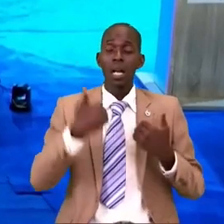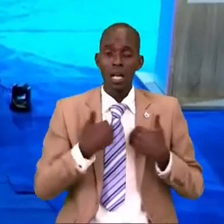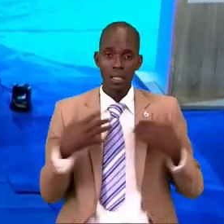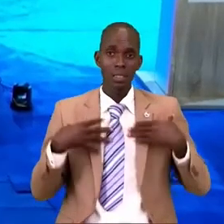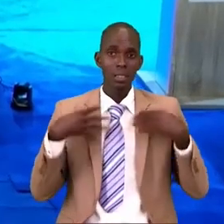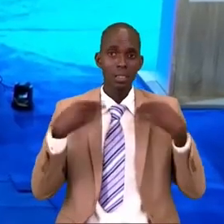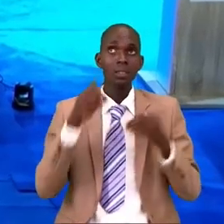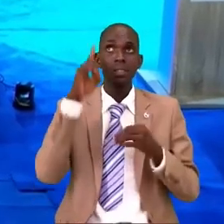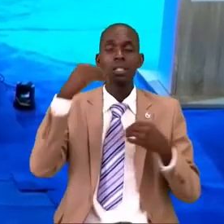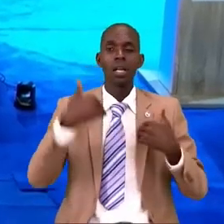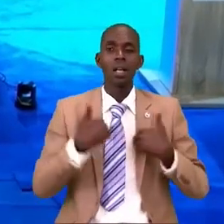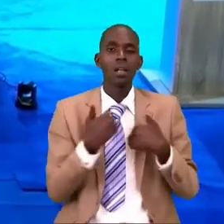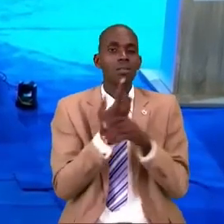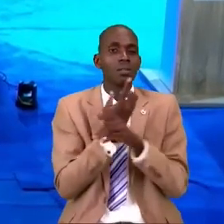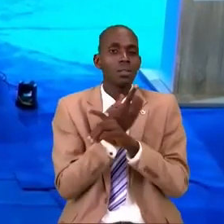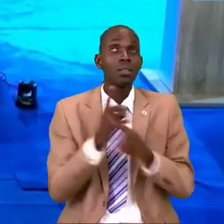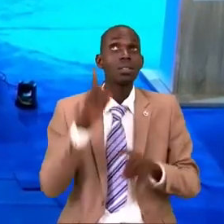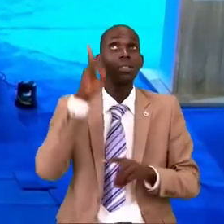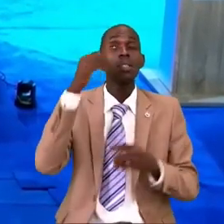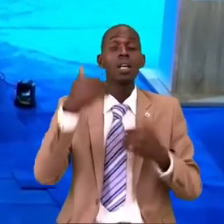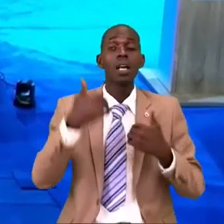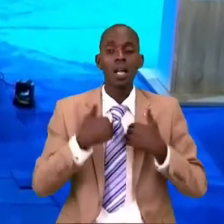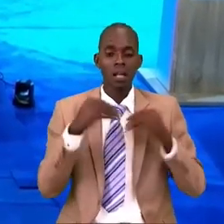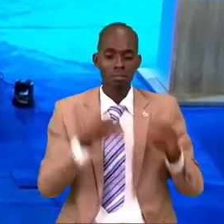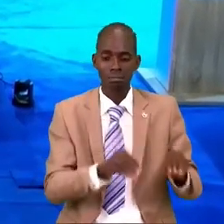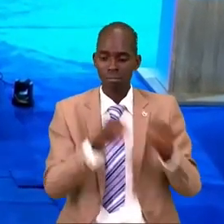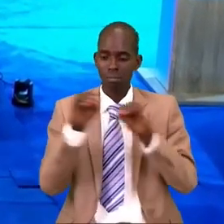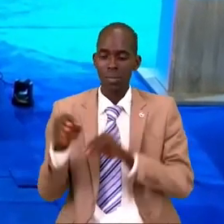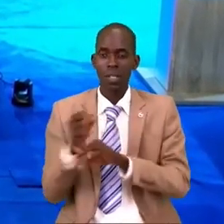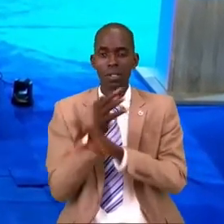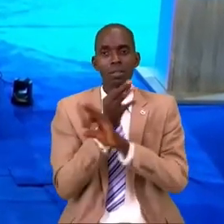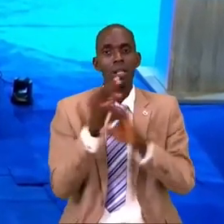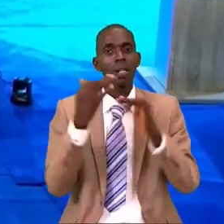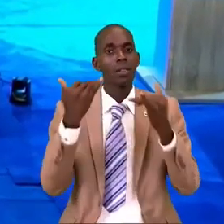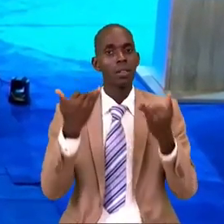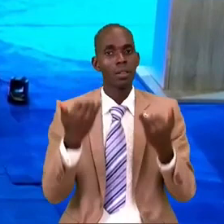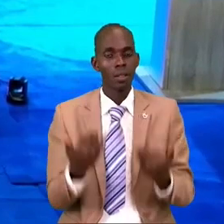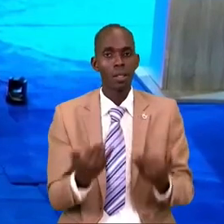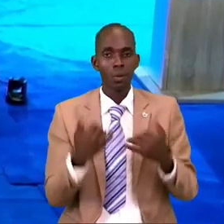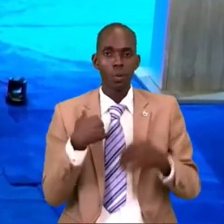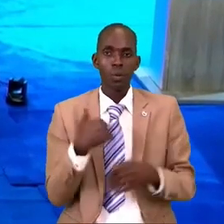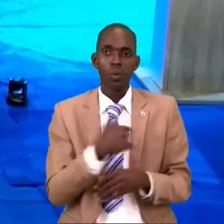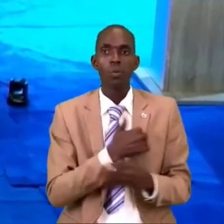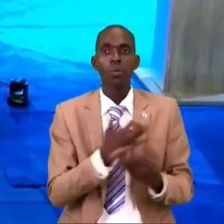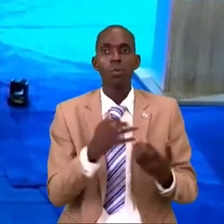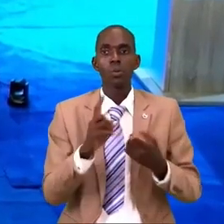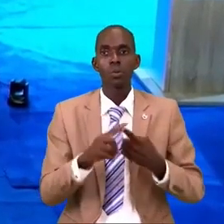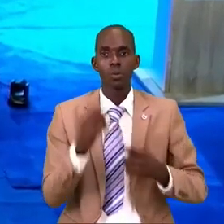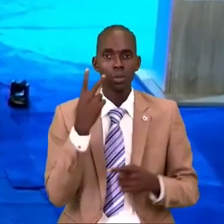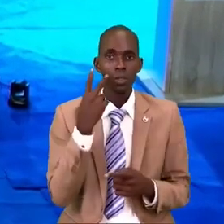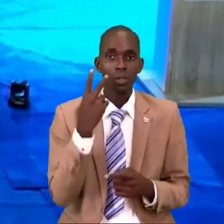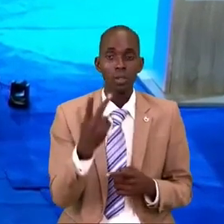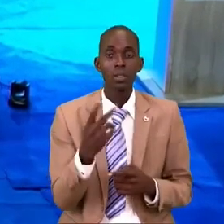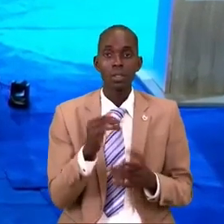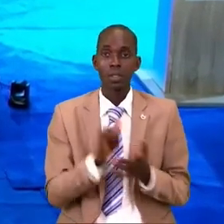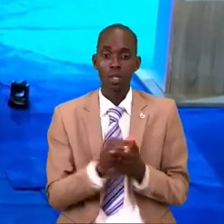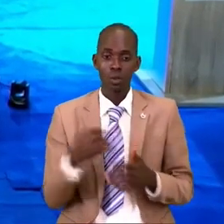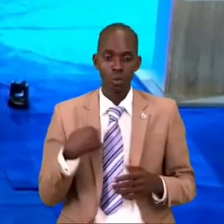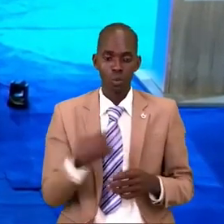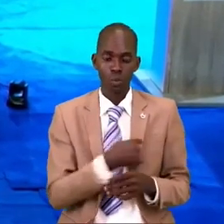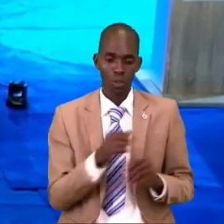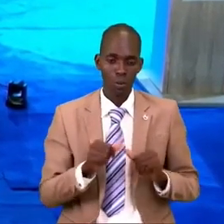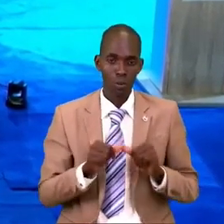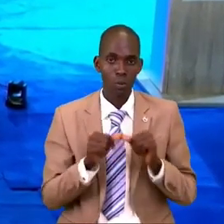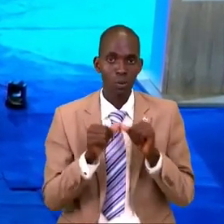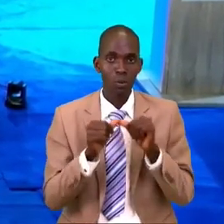that we continue in the love of God, continue in the salvation of the Lord, continue in